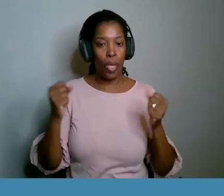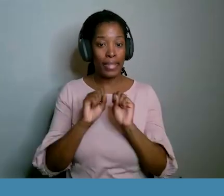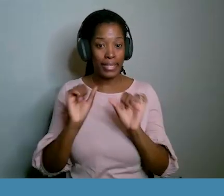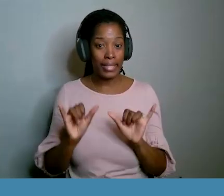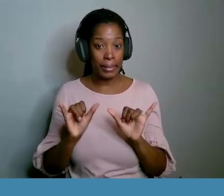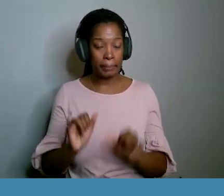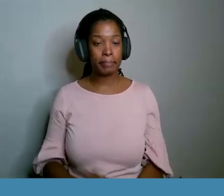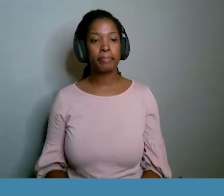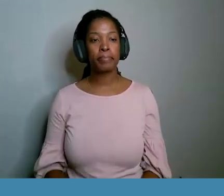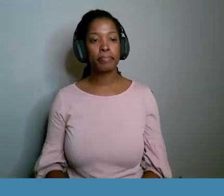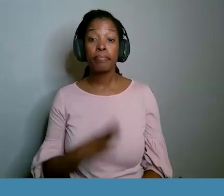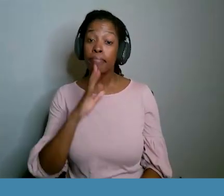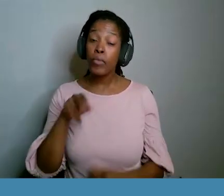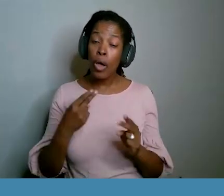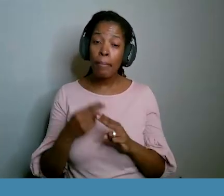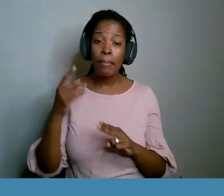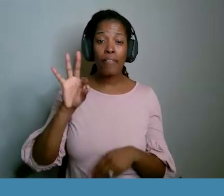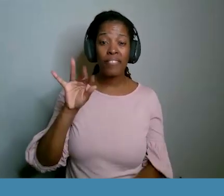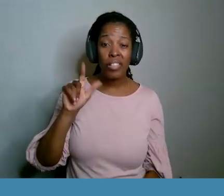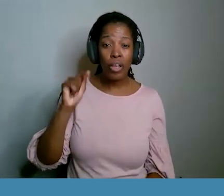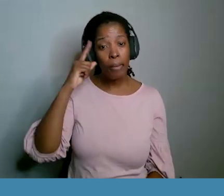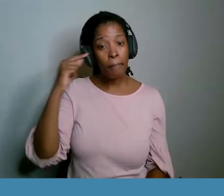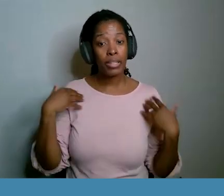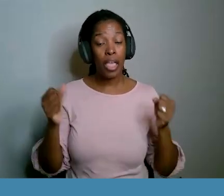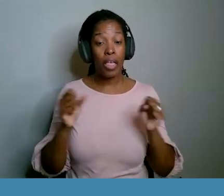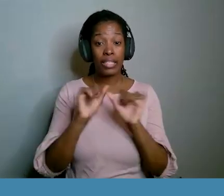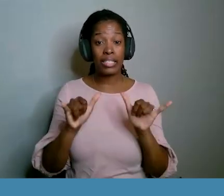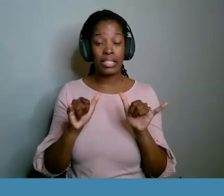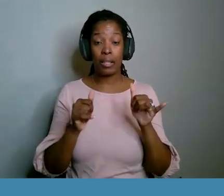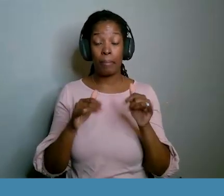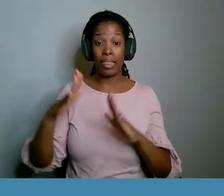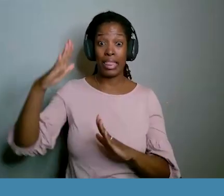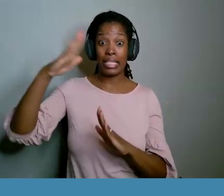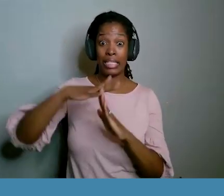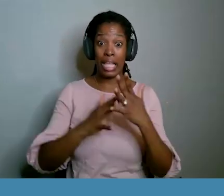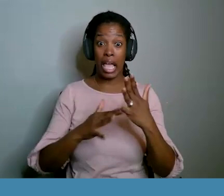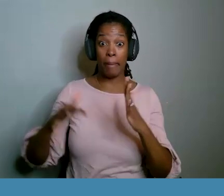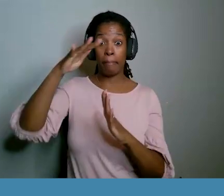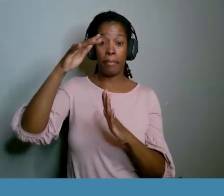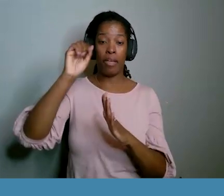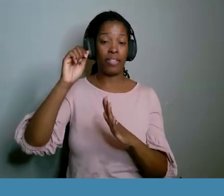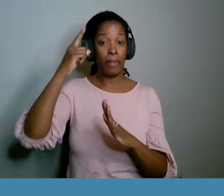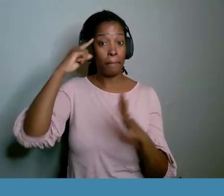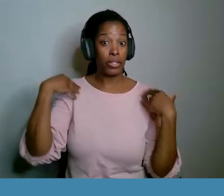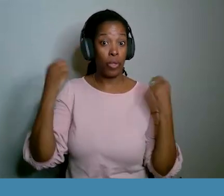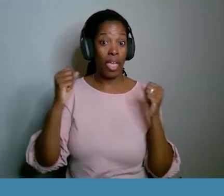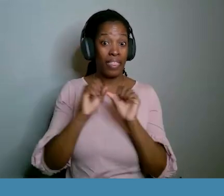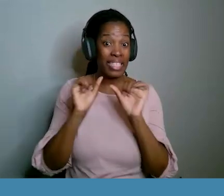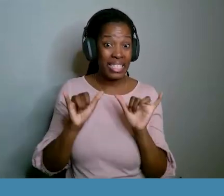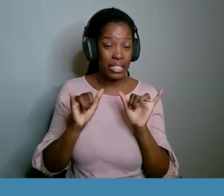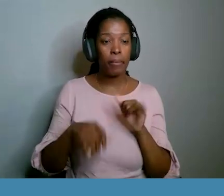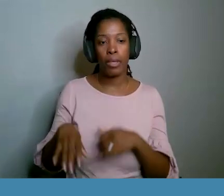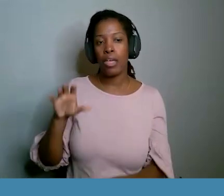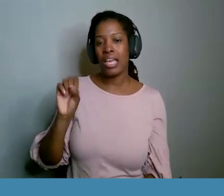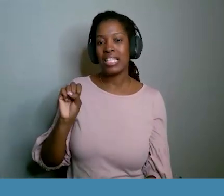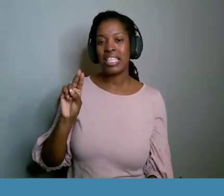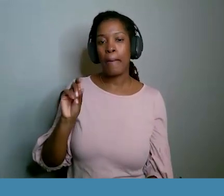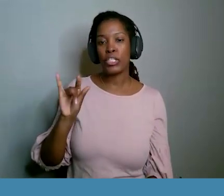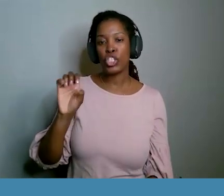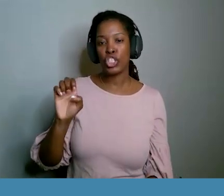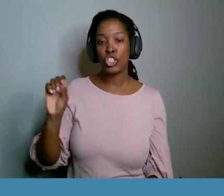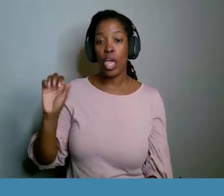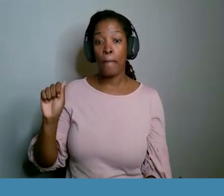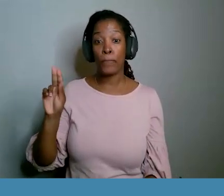talk about Florida's mental health system, really the top of the hierarchy of the mental health system is the Substance Abuse and Mental